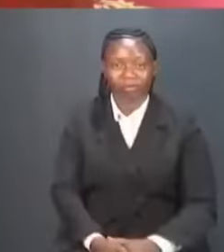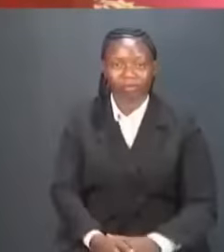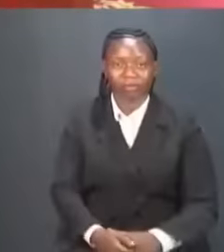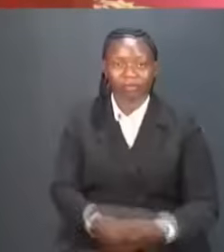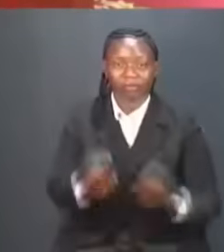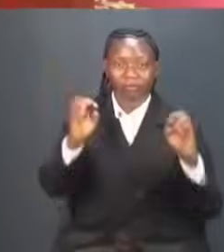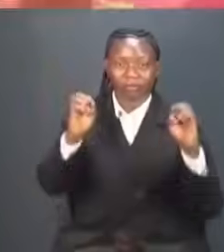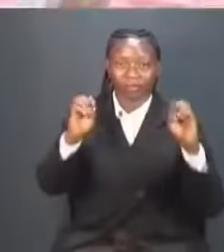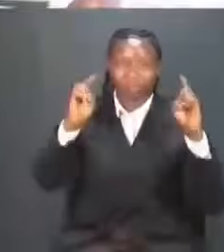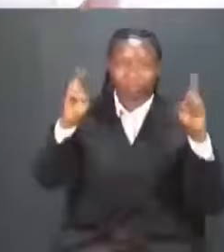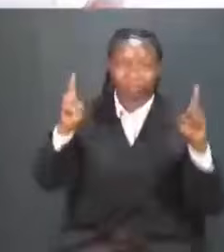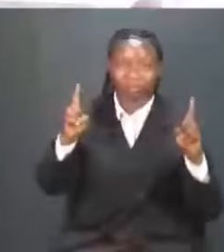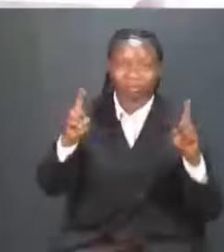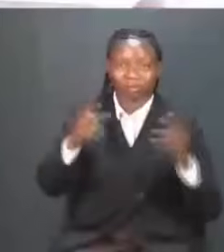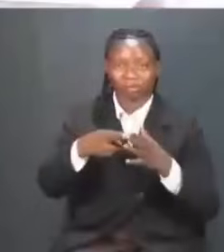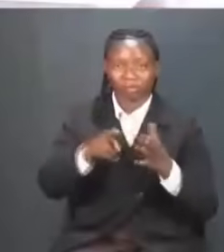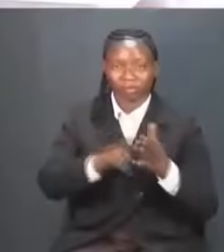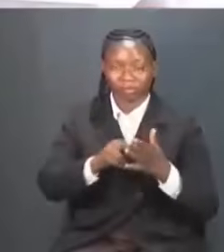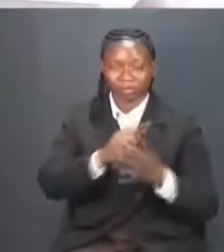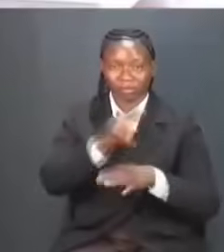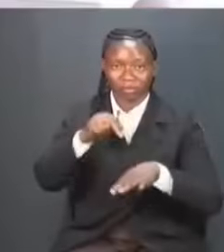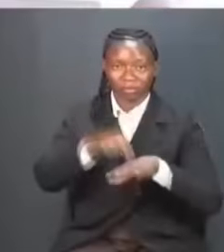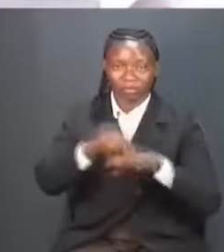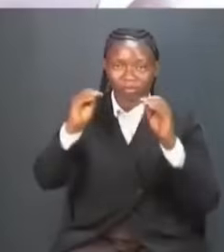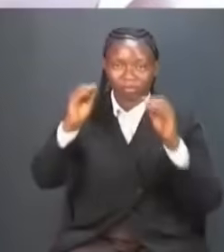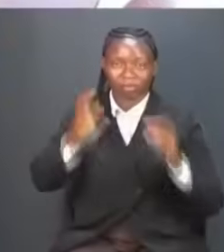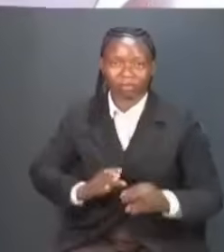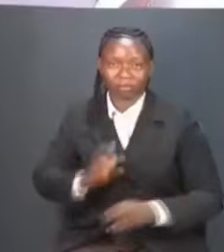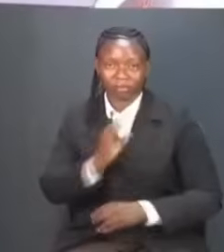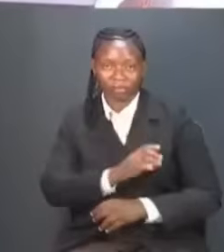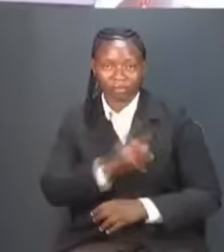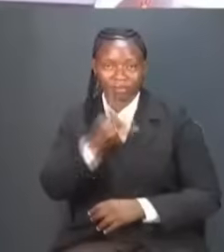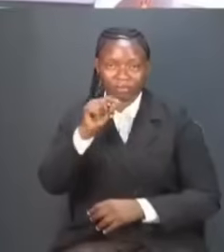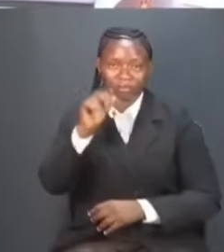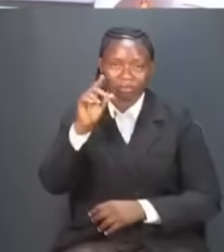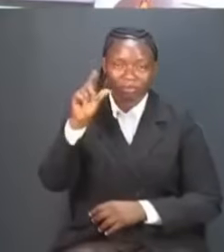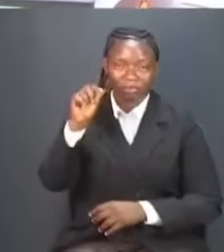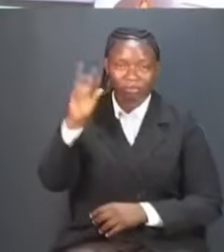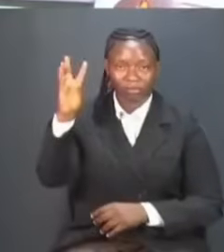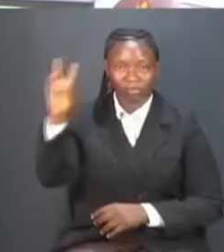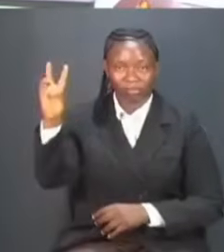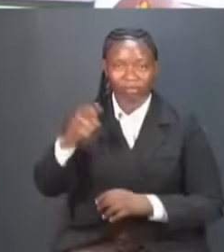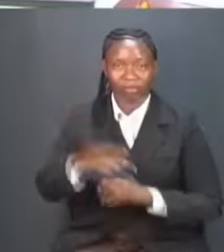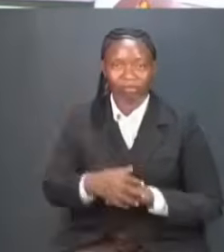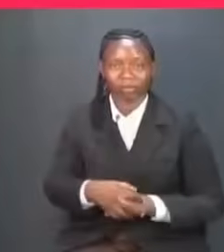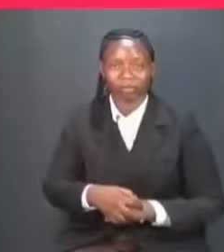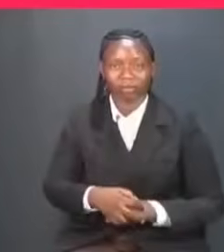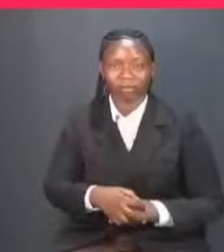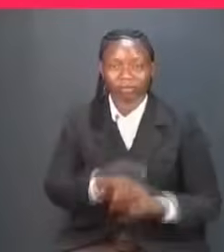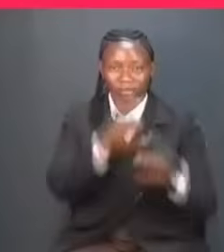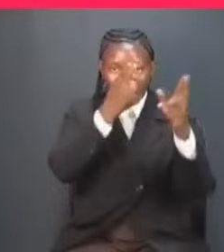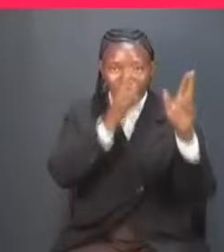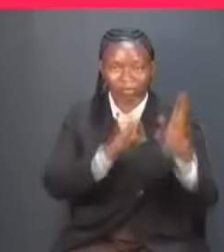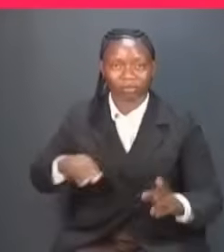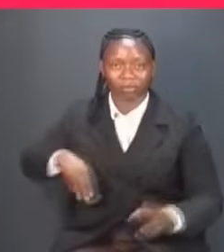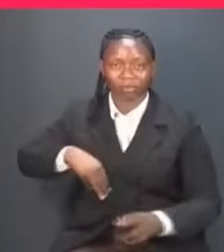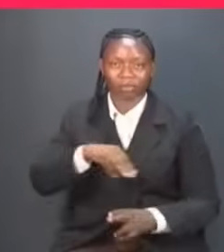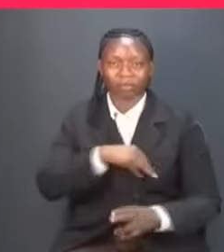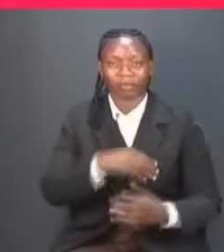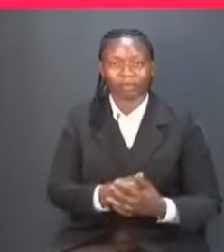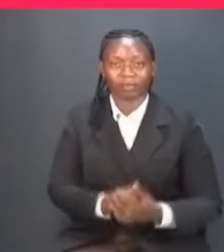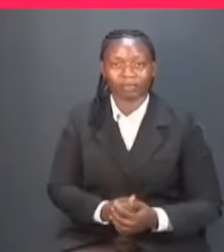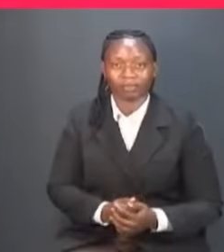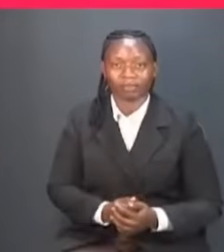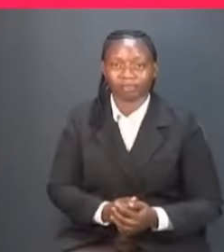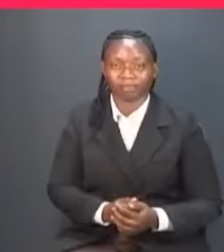Education regulatory bodies, National Teaching Council Regulations 2026. Honorable members,